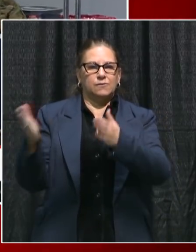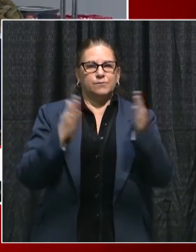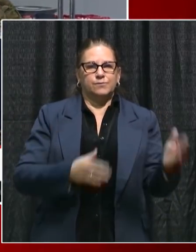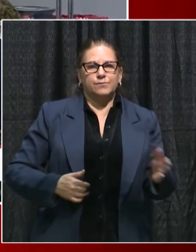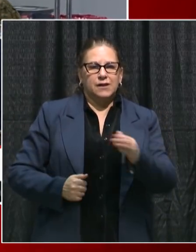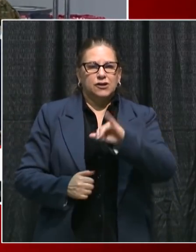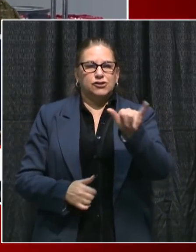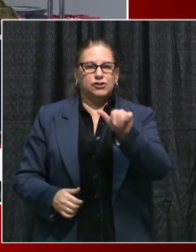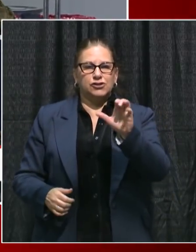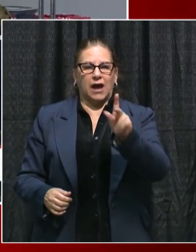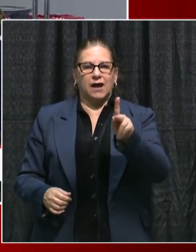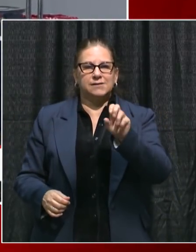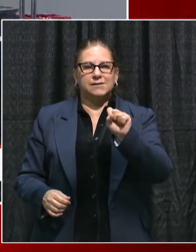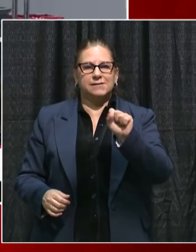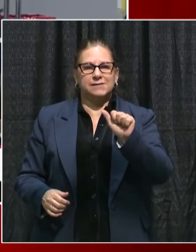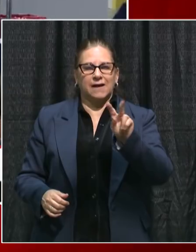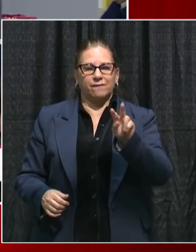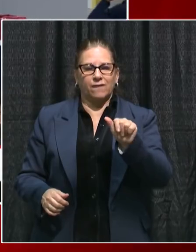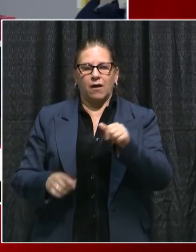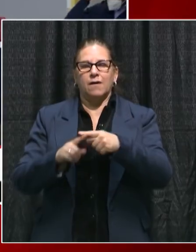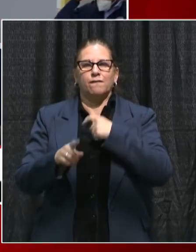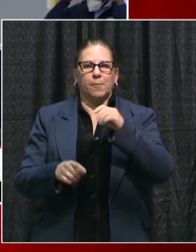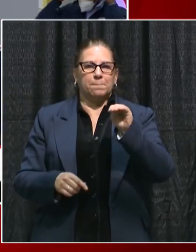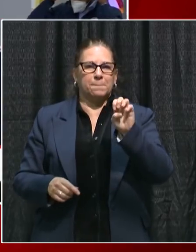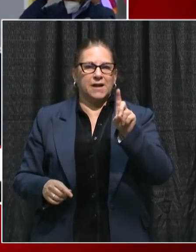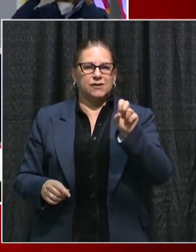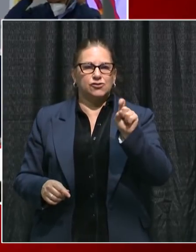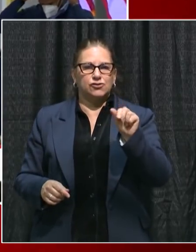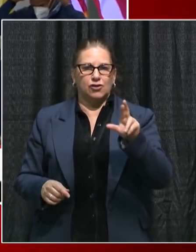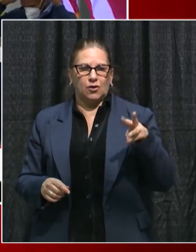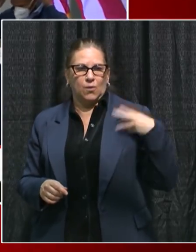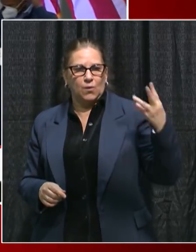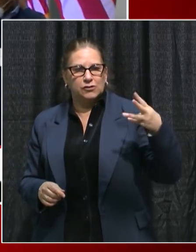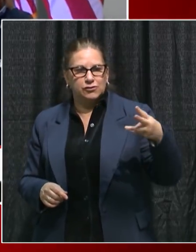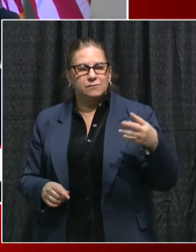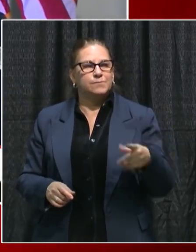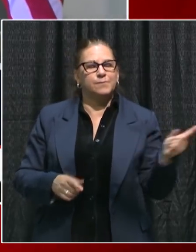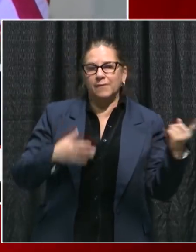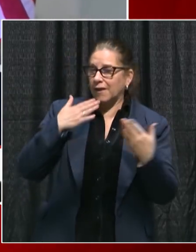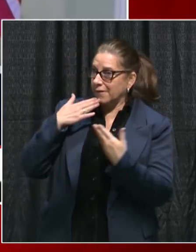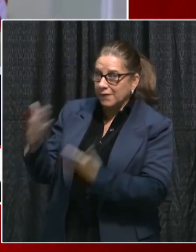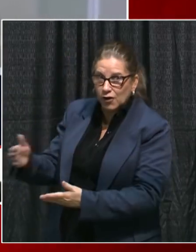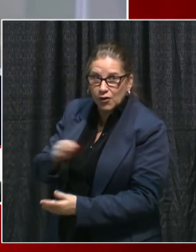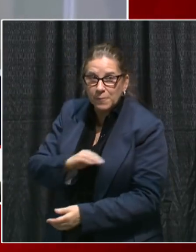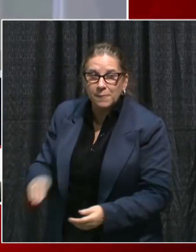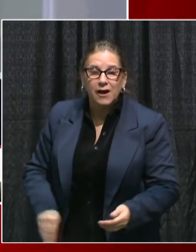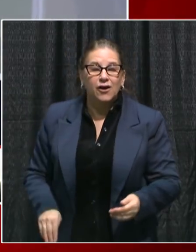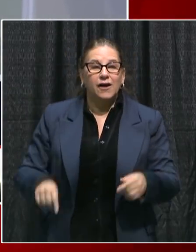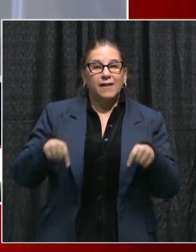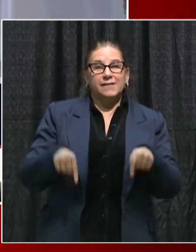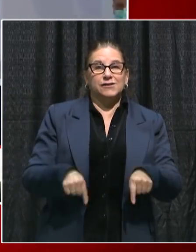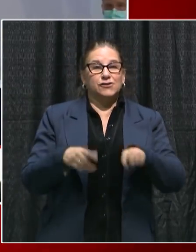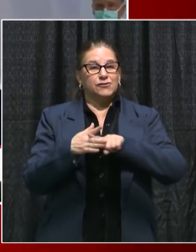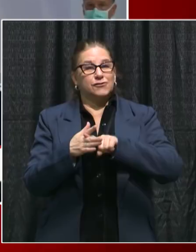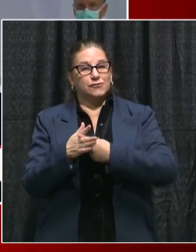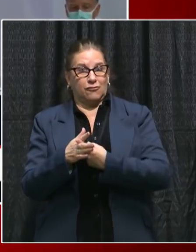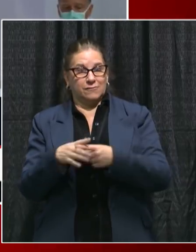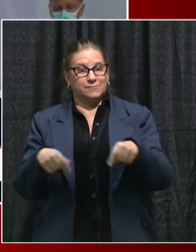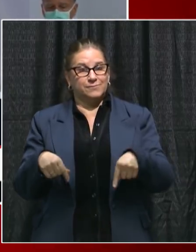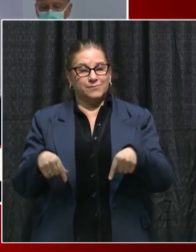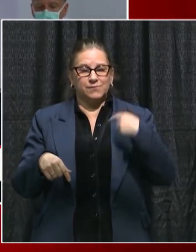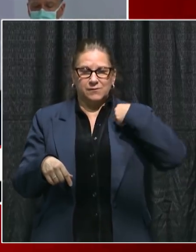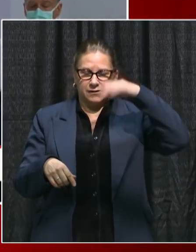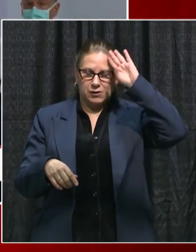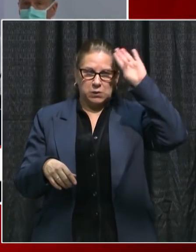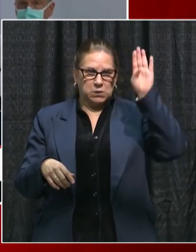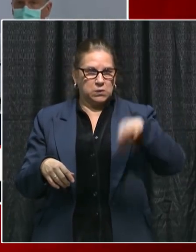Thank you, Mayor Bowser. When this pandemic began, we at MedStar Health knew that as the largest healthcare system